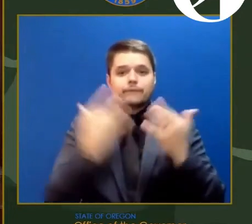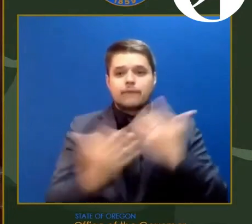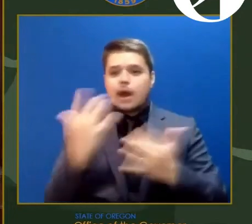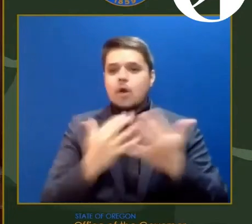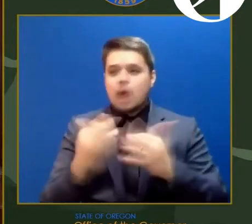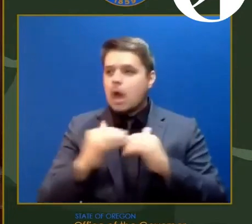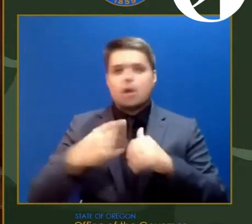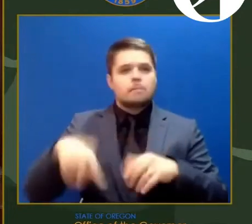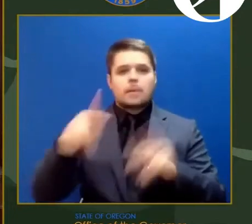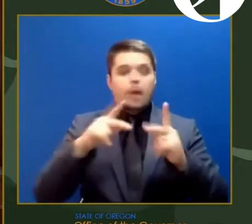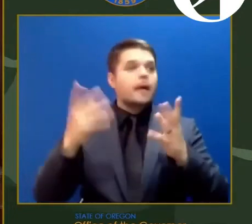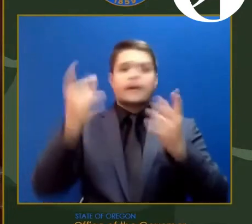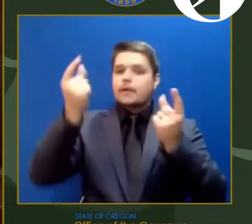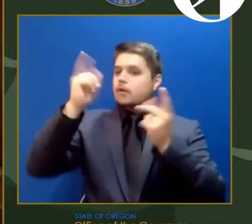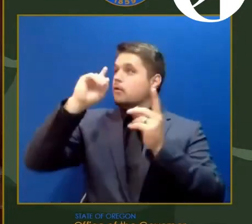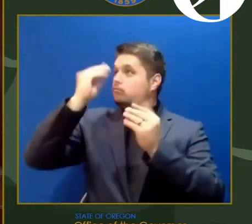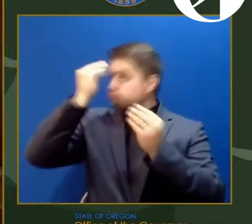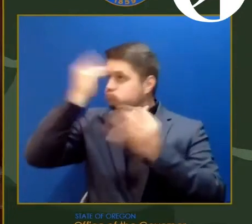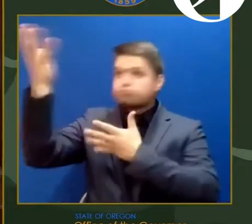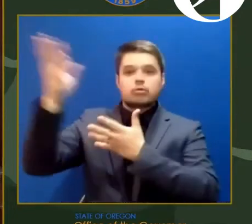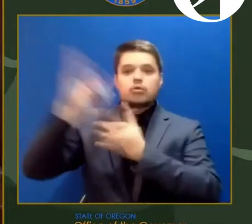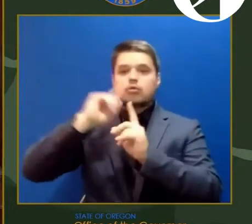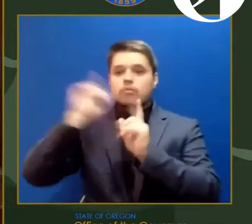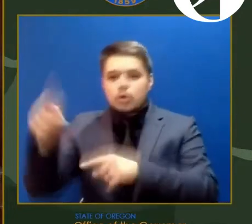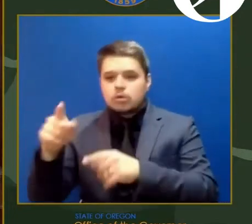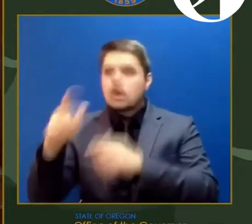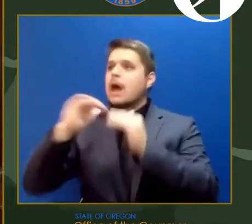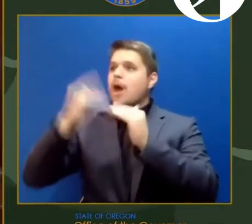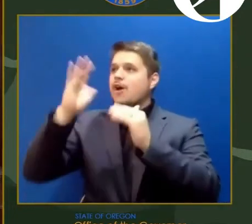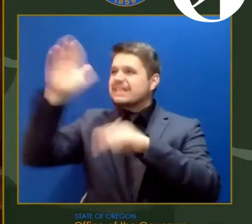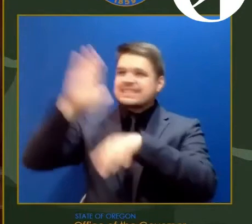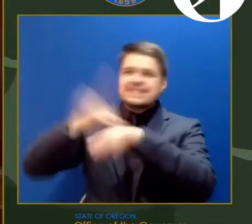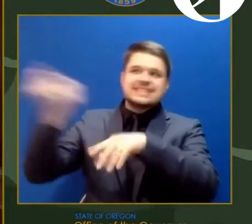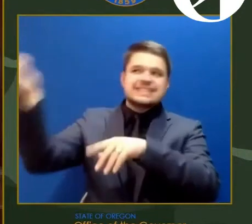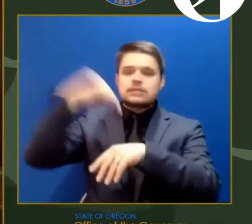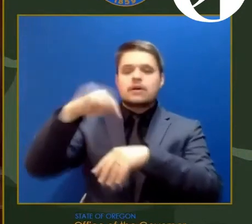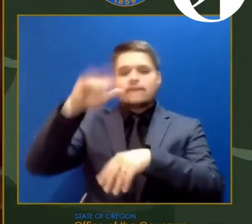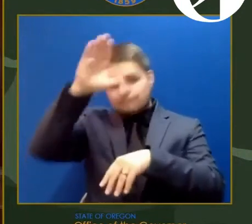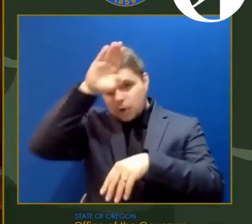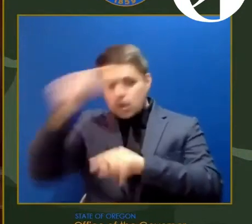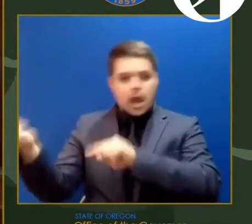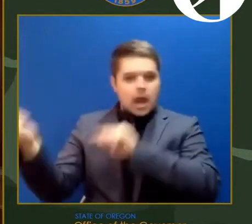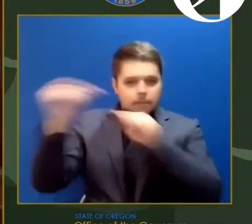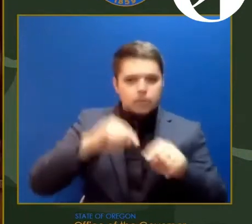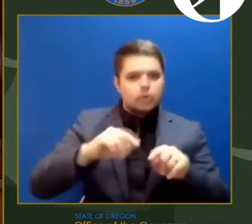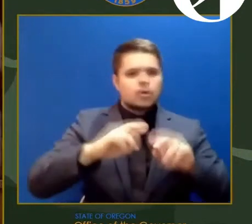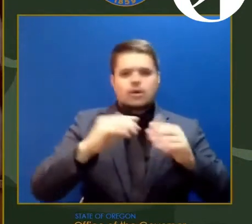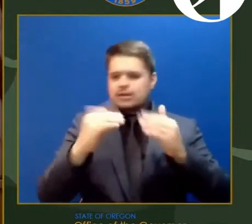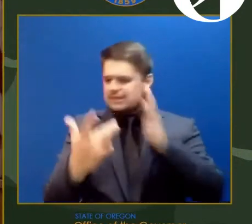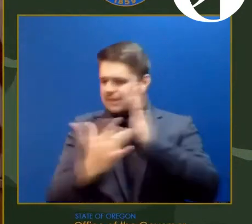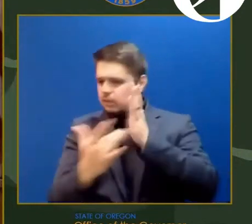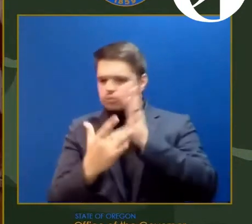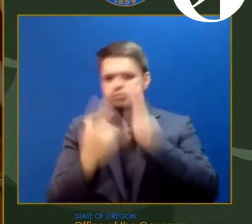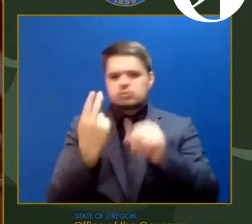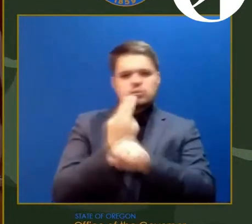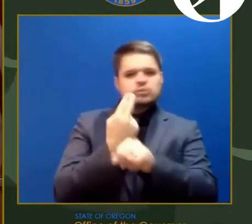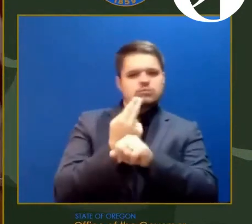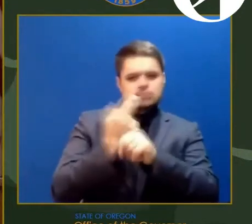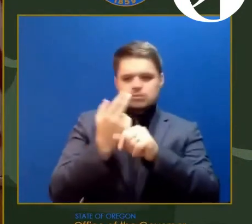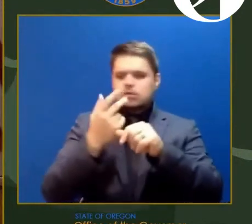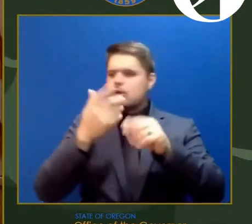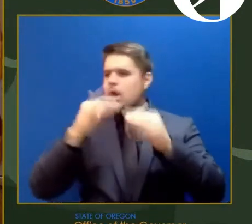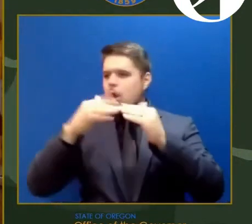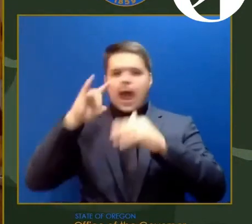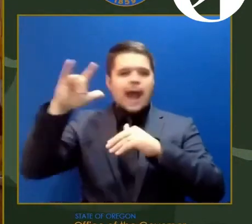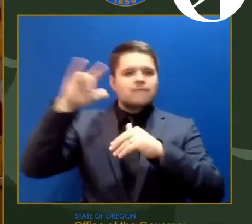boots on the ground and investing in new technology like the next generation of air tankers. Third,